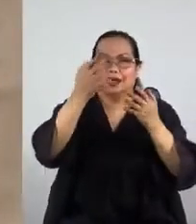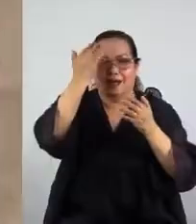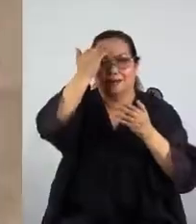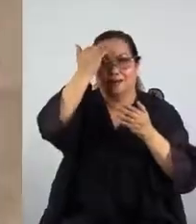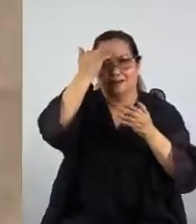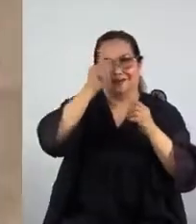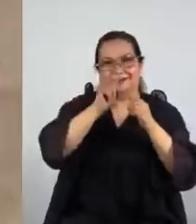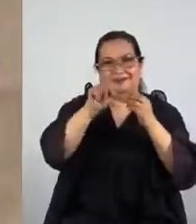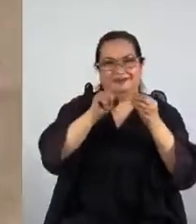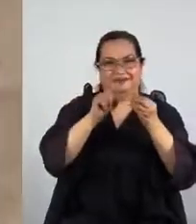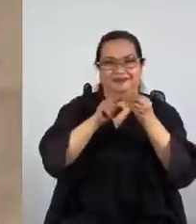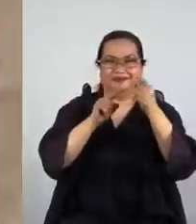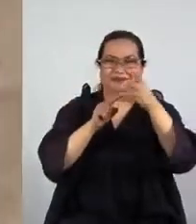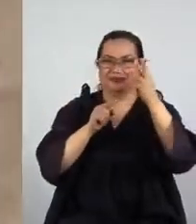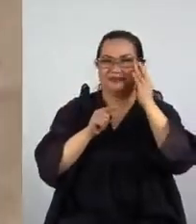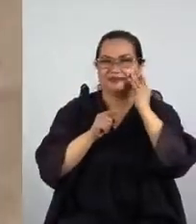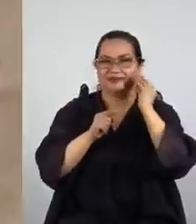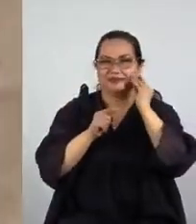I think of